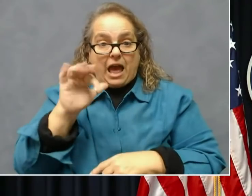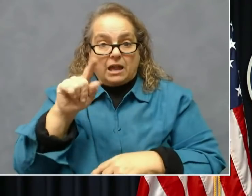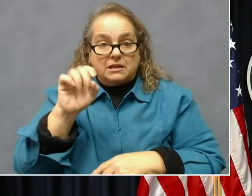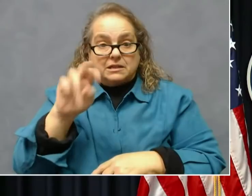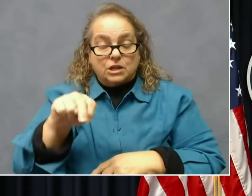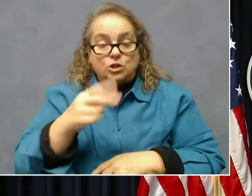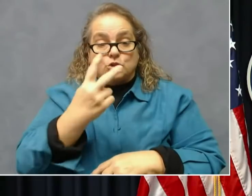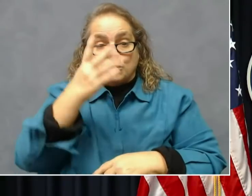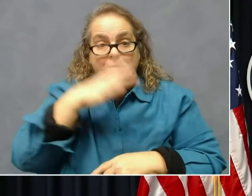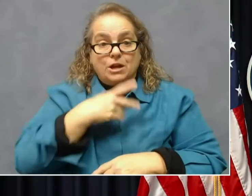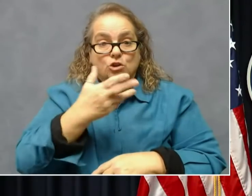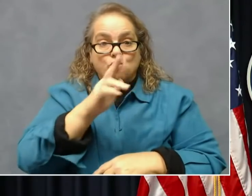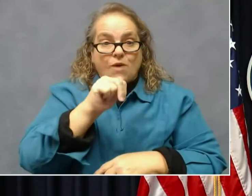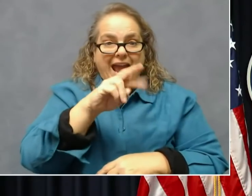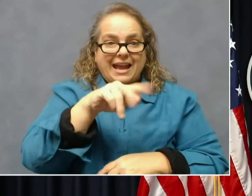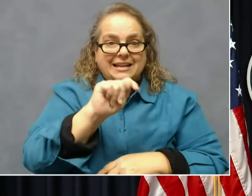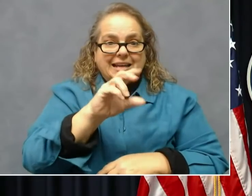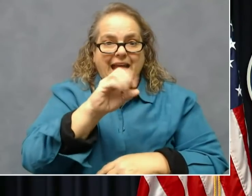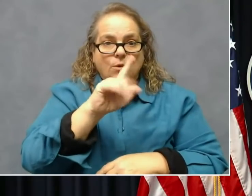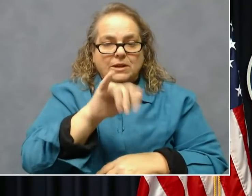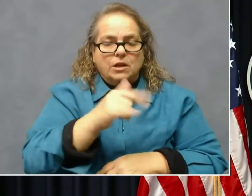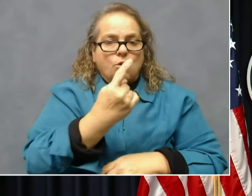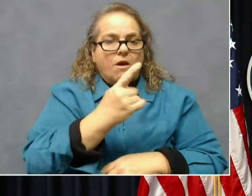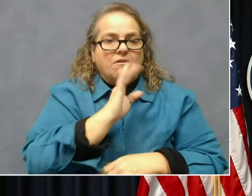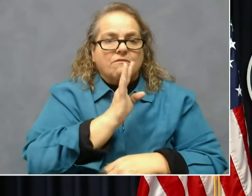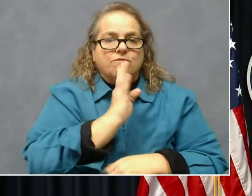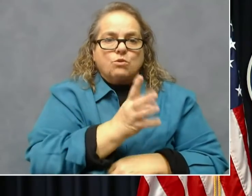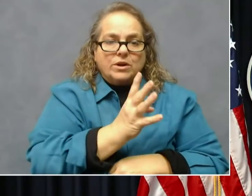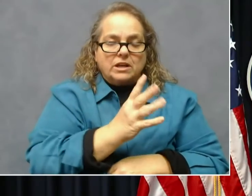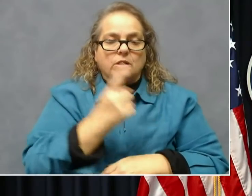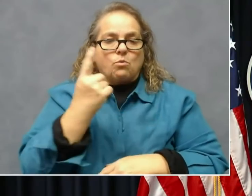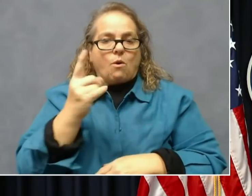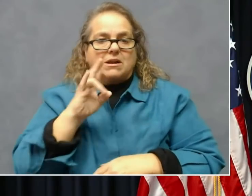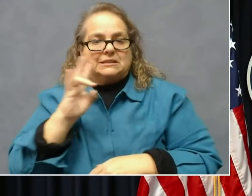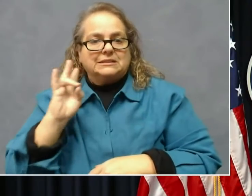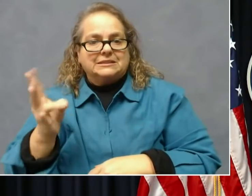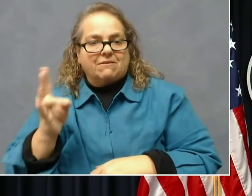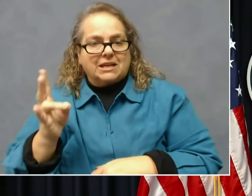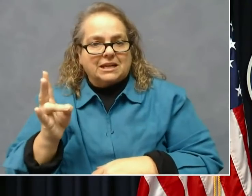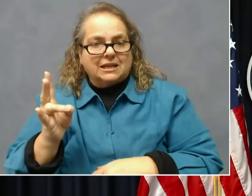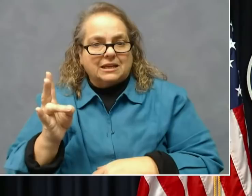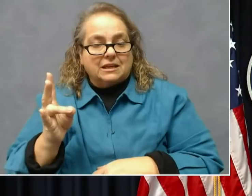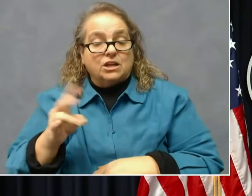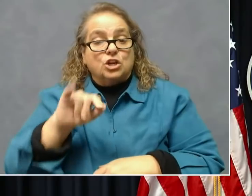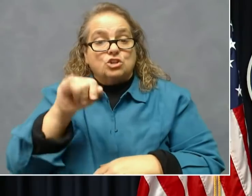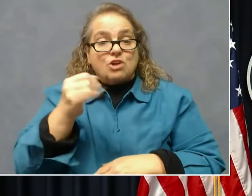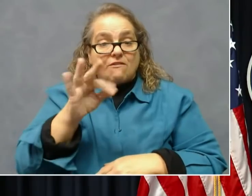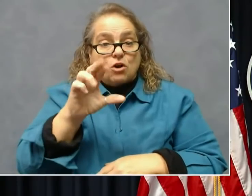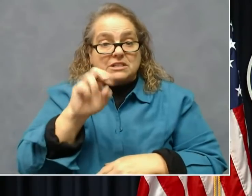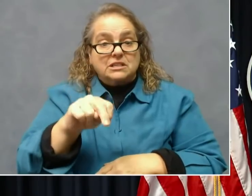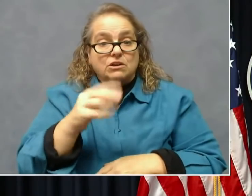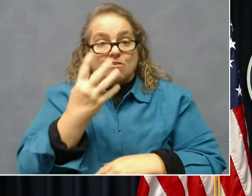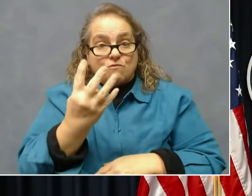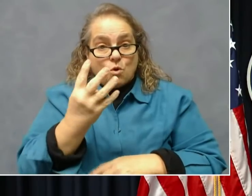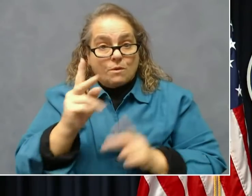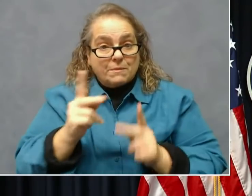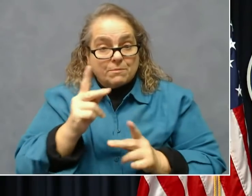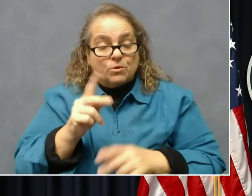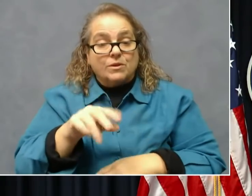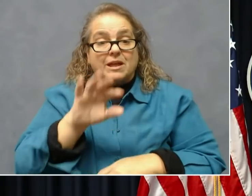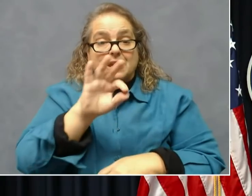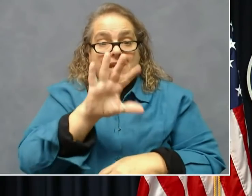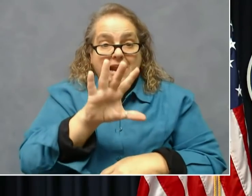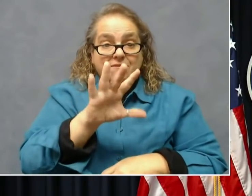one just 40 years old and one 70 years old. In Jefferson, we lost 4 individuals, a 95-year-old